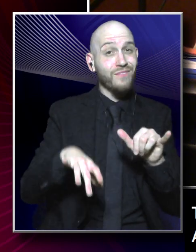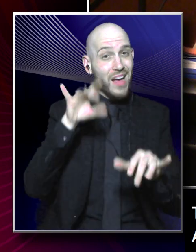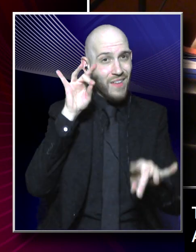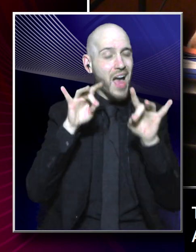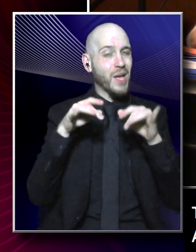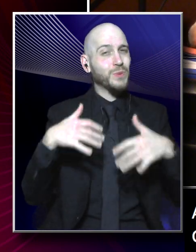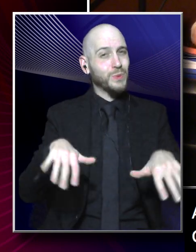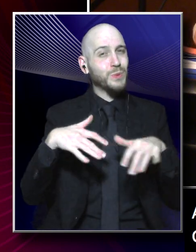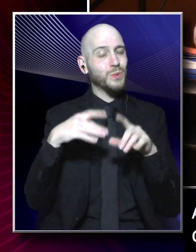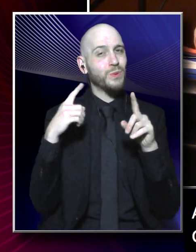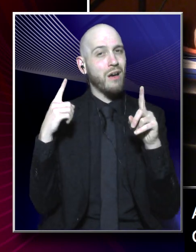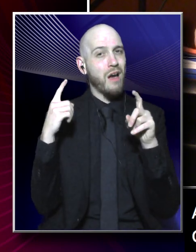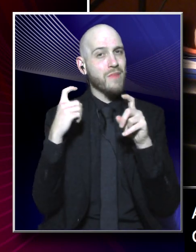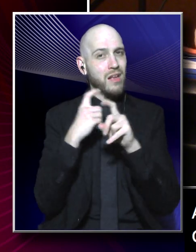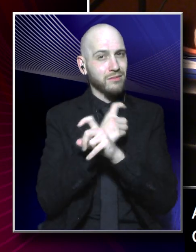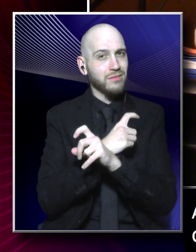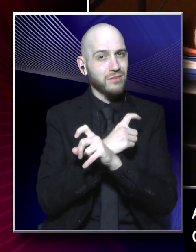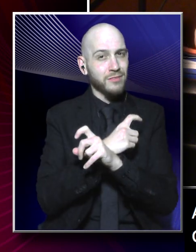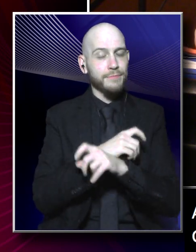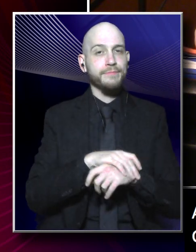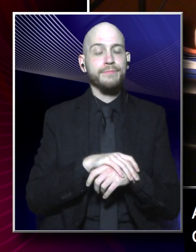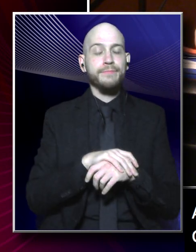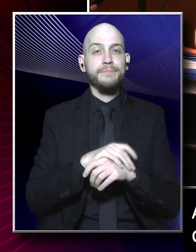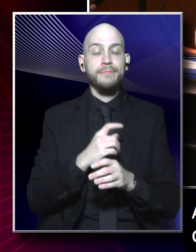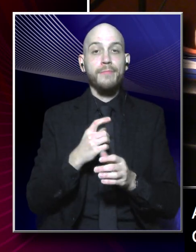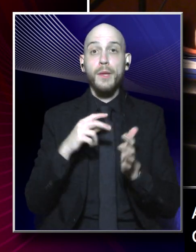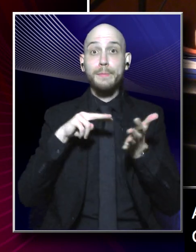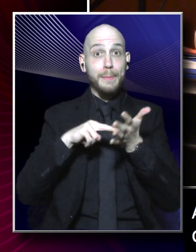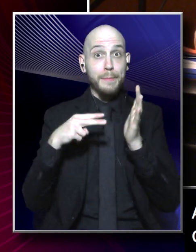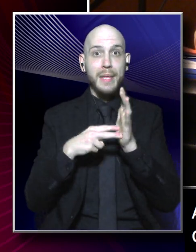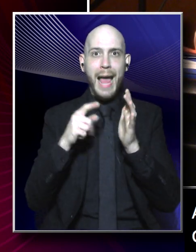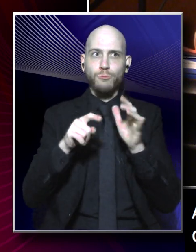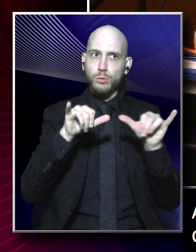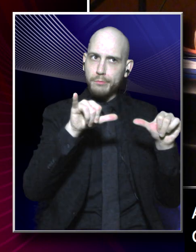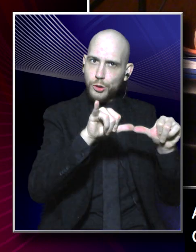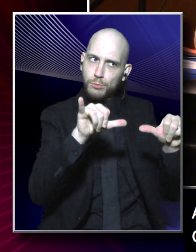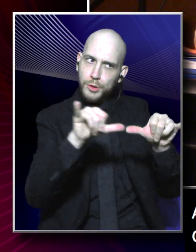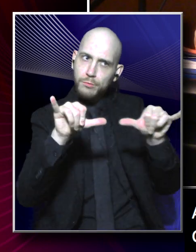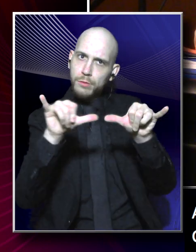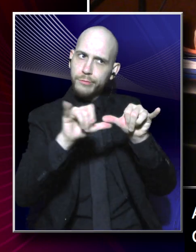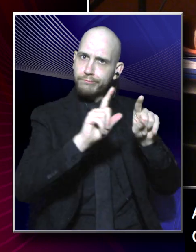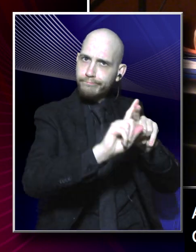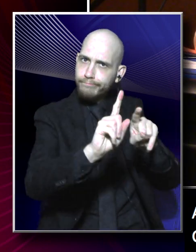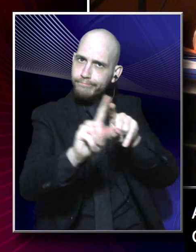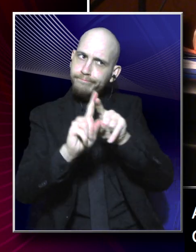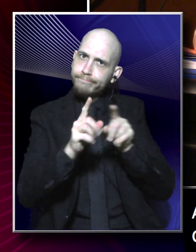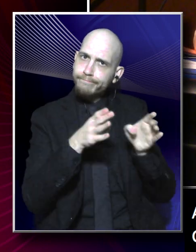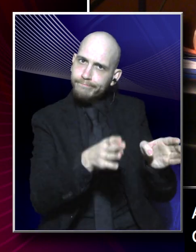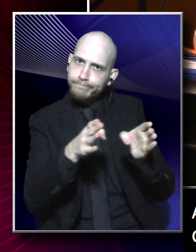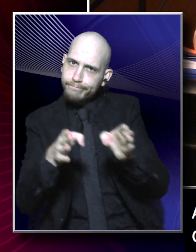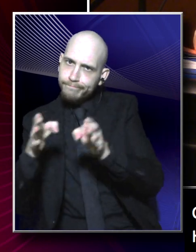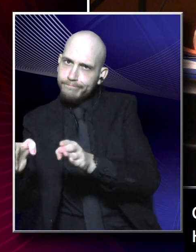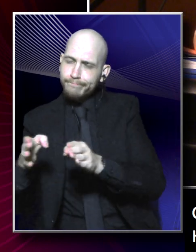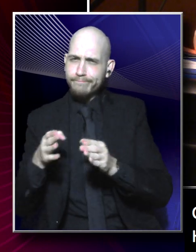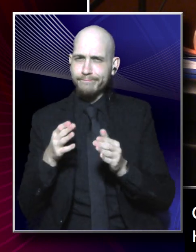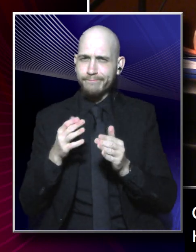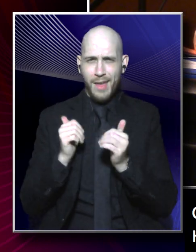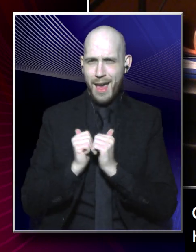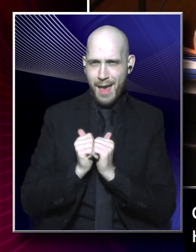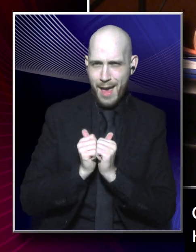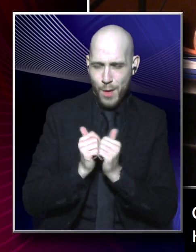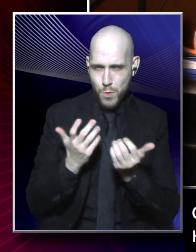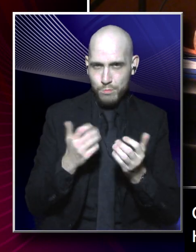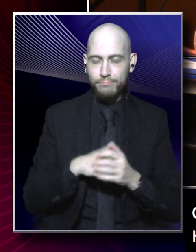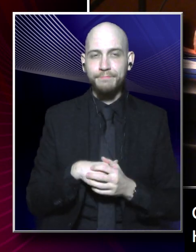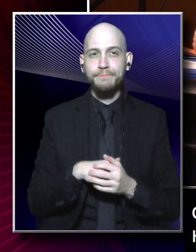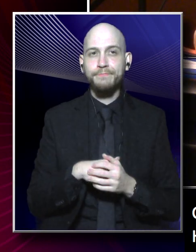it requires multiple measures. So how do we do that? And then the third thought I wanted to share with